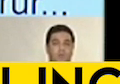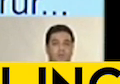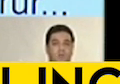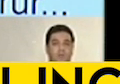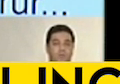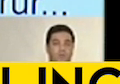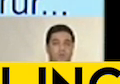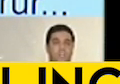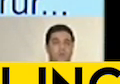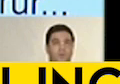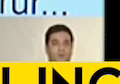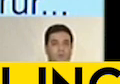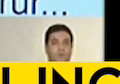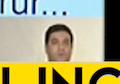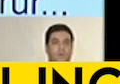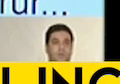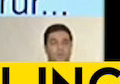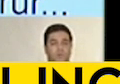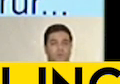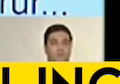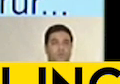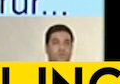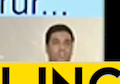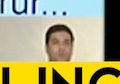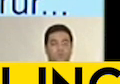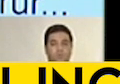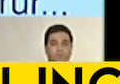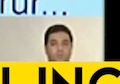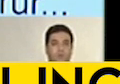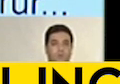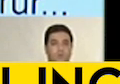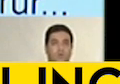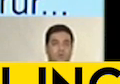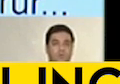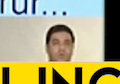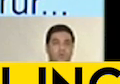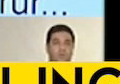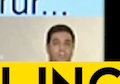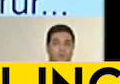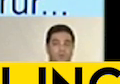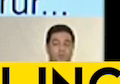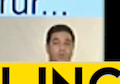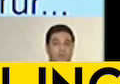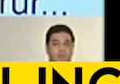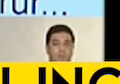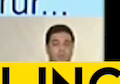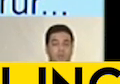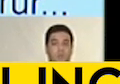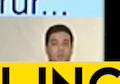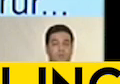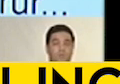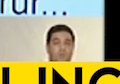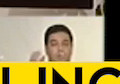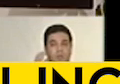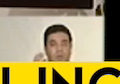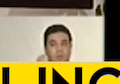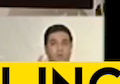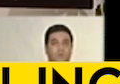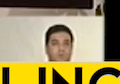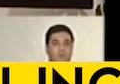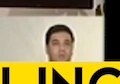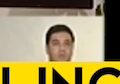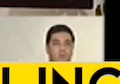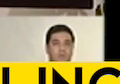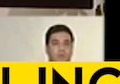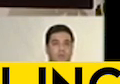Ya'ni mehribonlik, vatanparvarlik degan juda ko'p yaxshilik, rostgo'ylik fazilatlar. Mana shuning ichida eng oliysi bu ilm sanalar